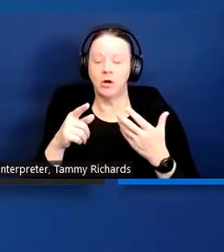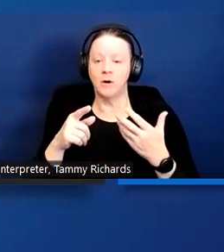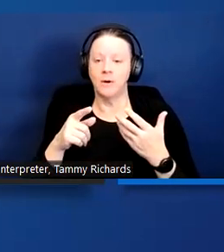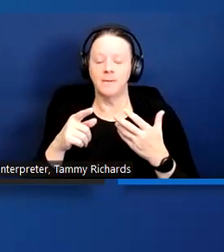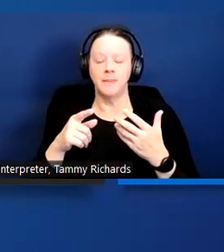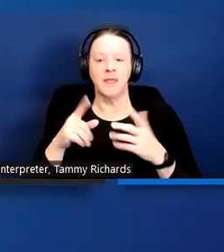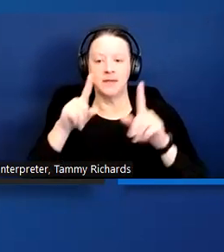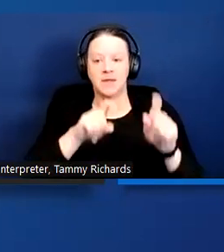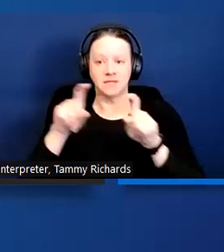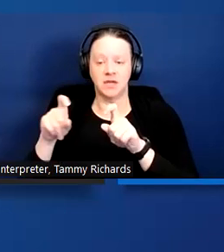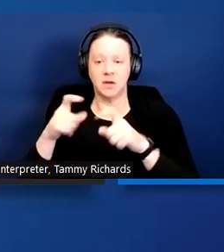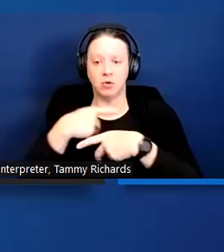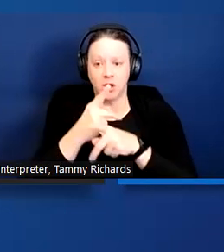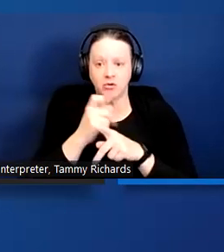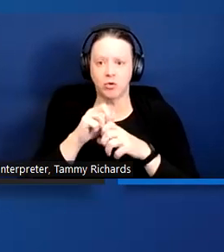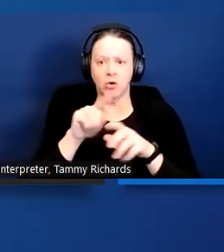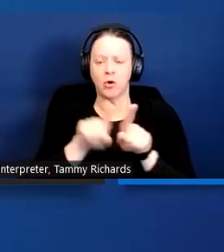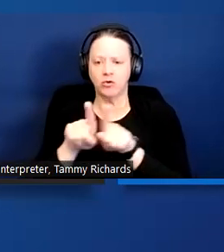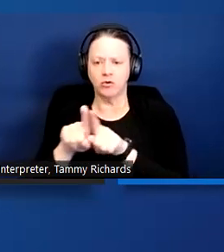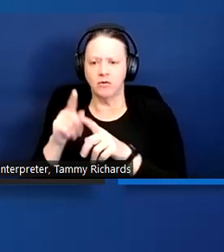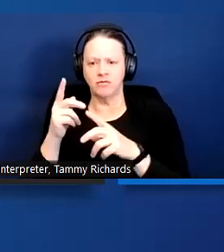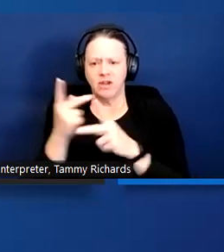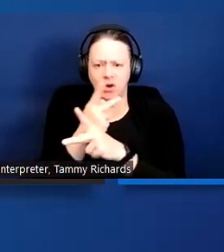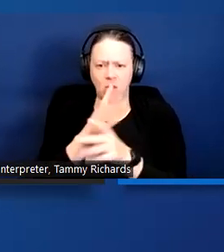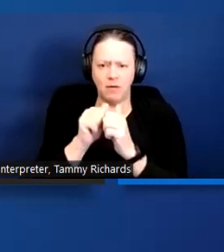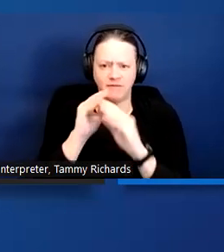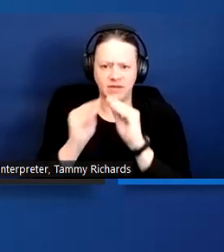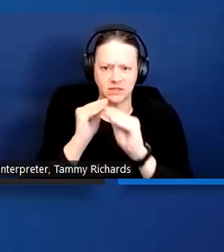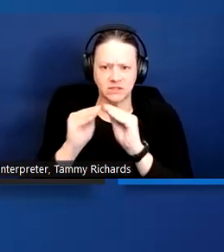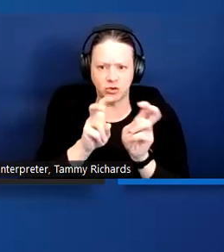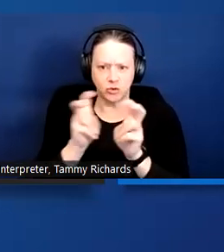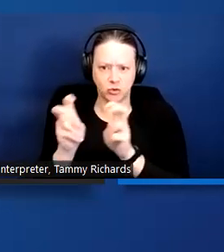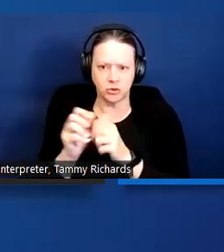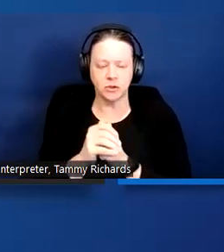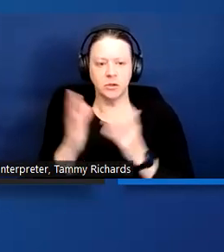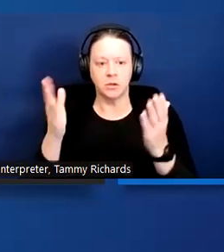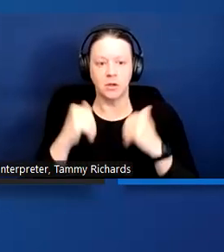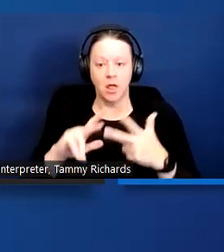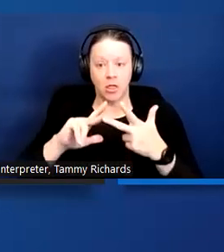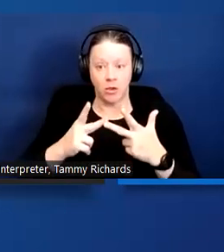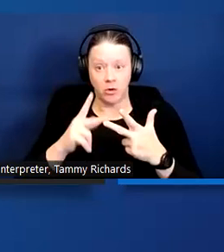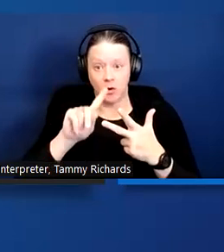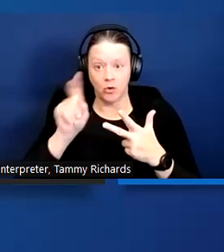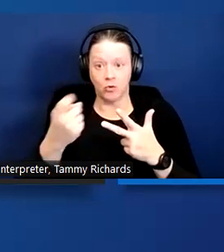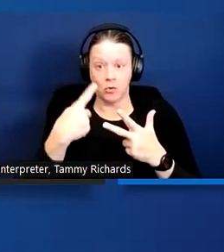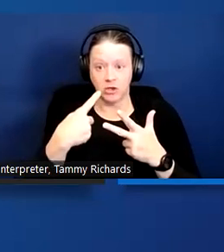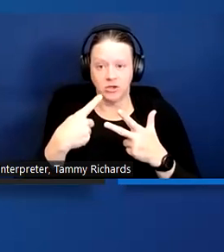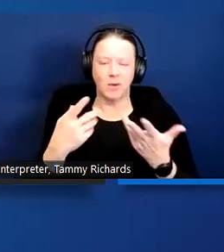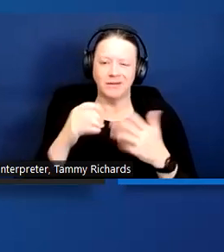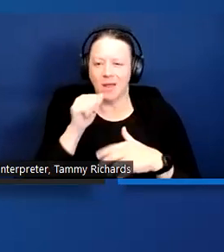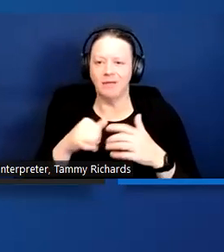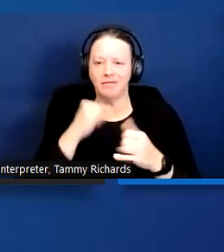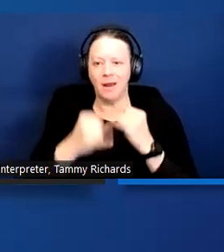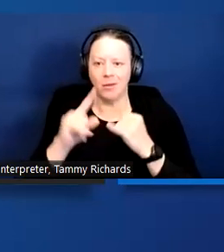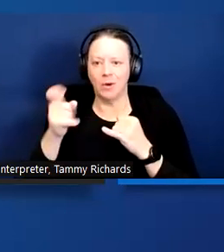and also assisting with remediation. And then the final question we always, or not the final question we